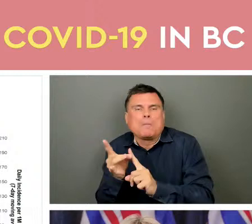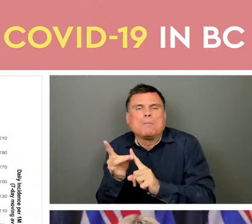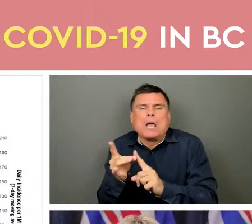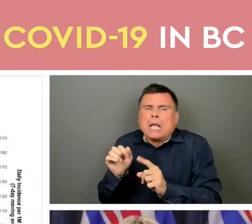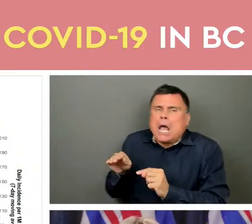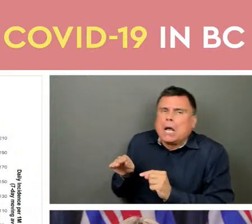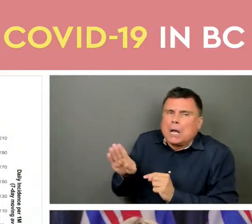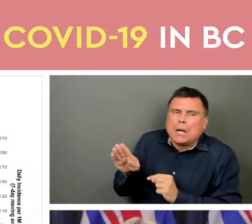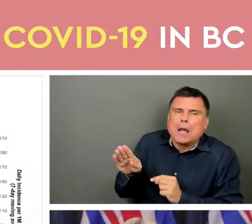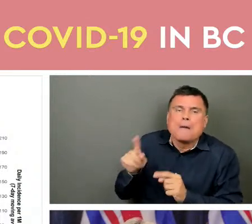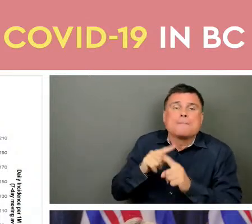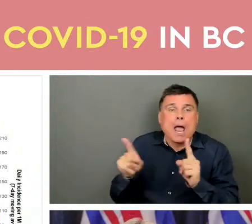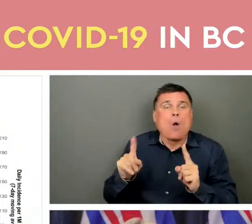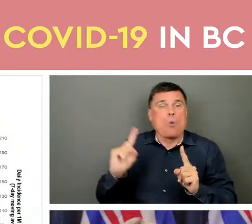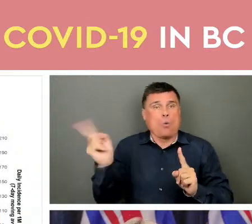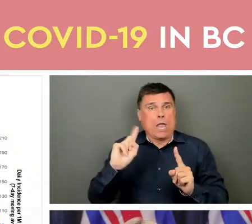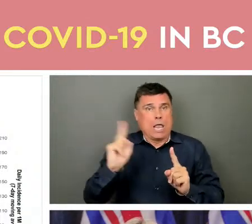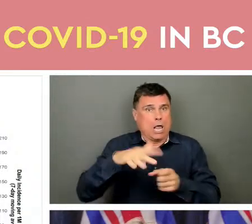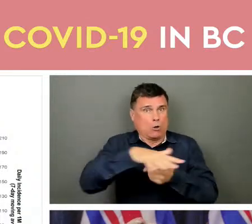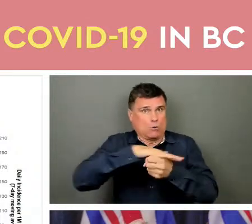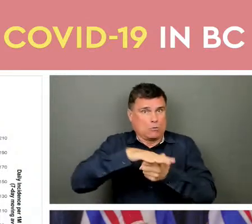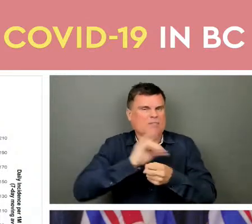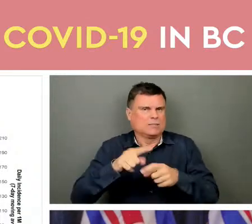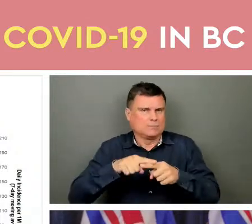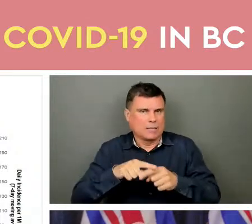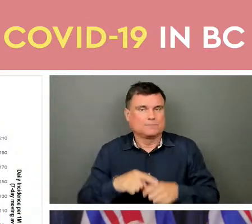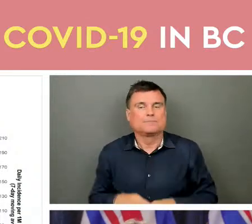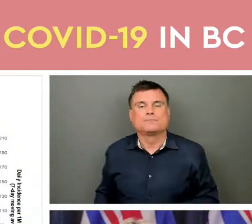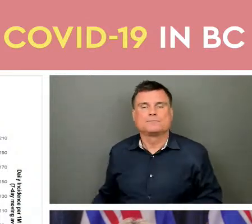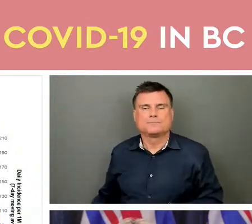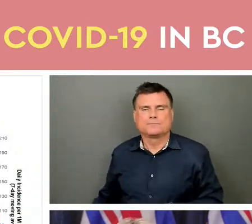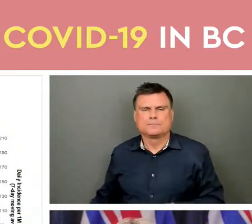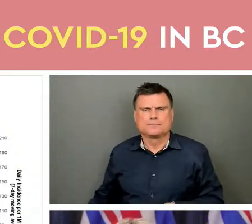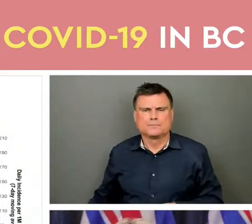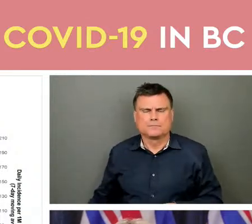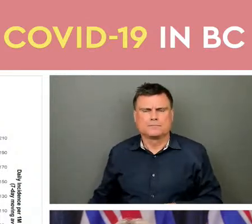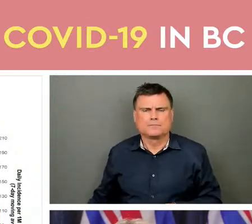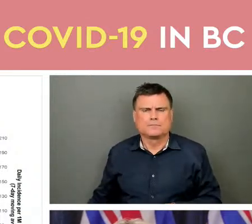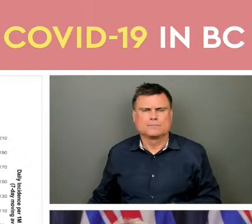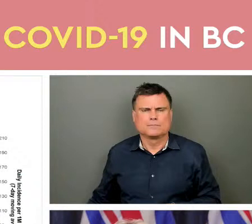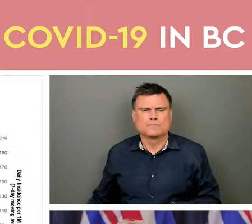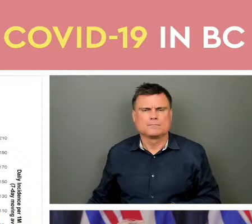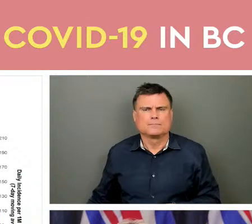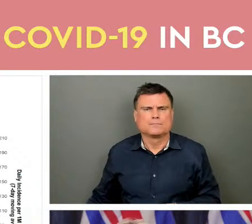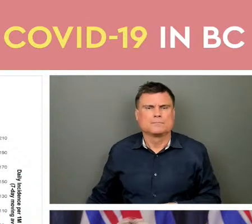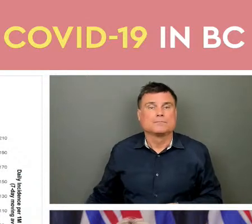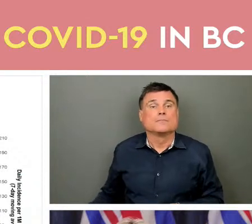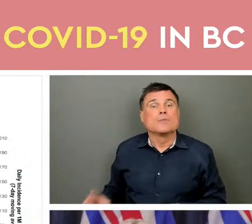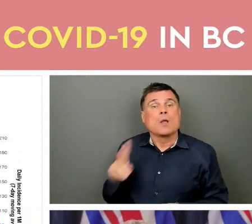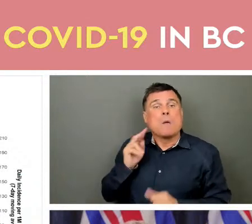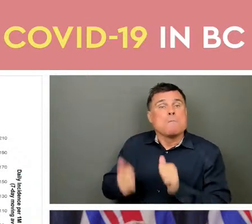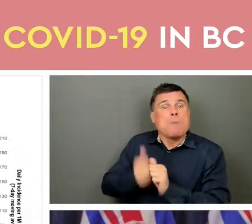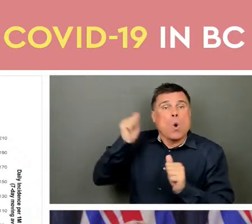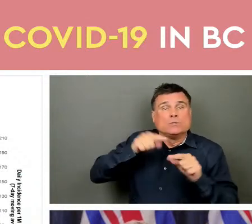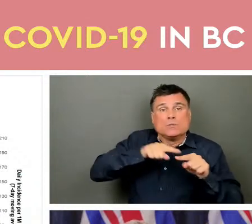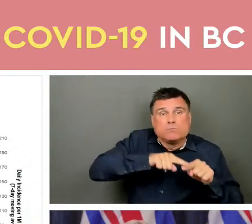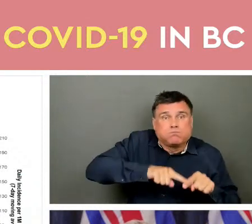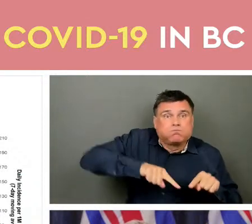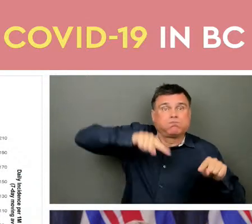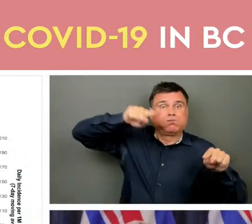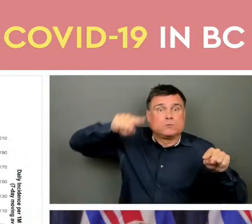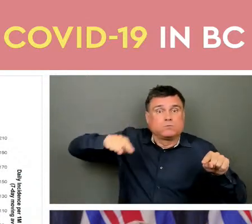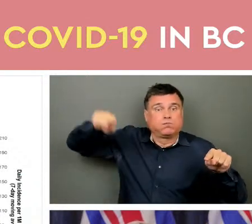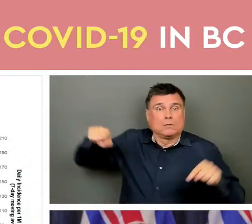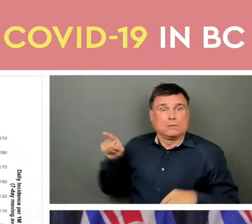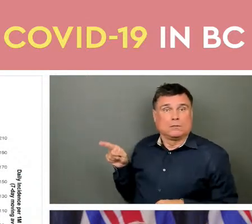the biggest increase in cases has been in the interior health region, which have accounted for about half of the cases we've seen in the